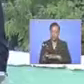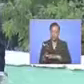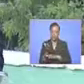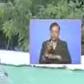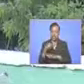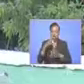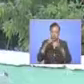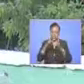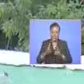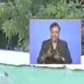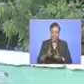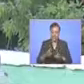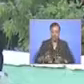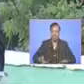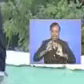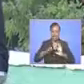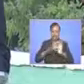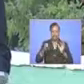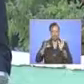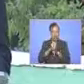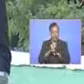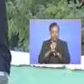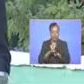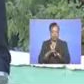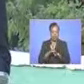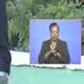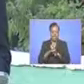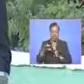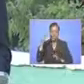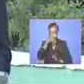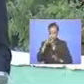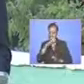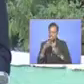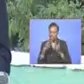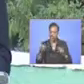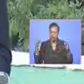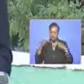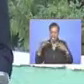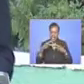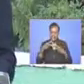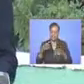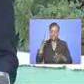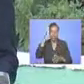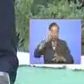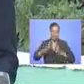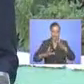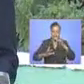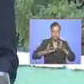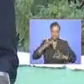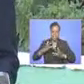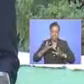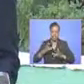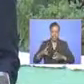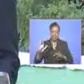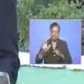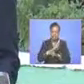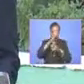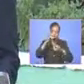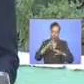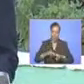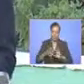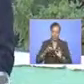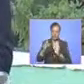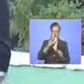who decide on a life of crime and who seek to do violence will feel the full weight of the